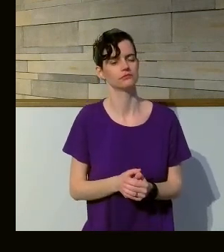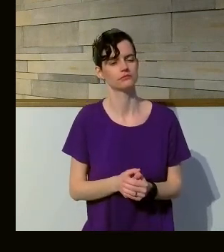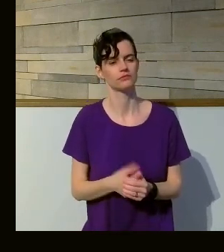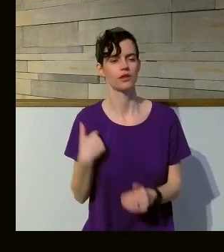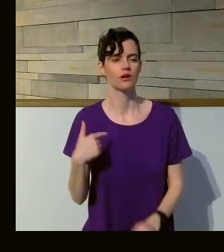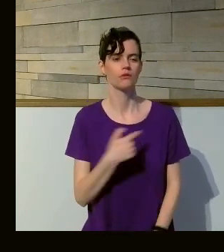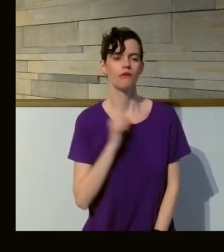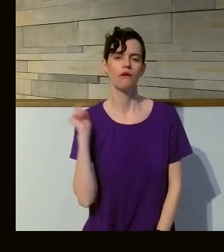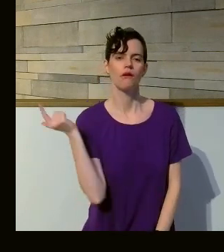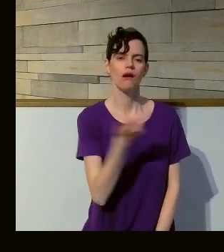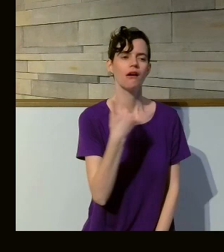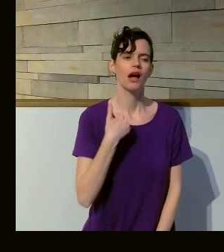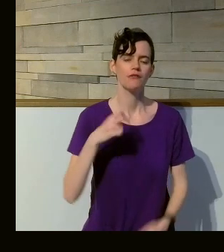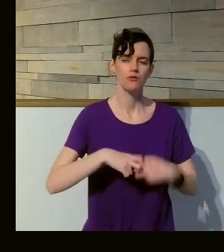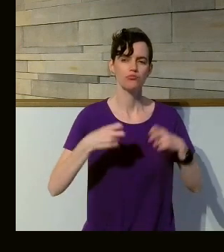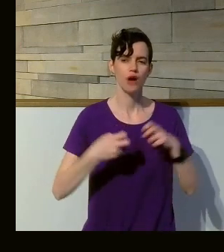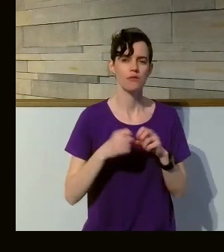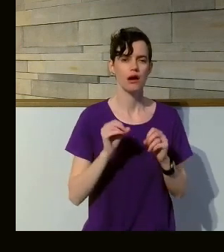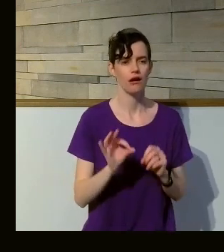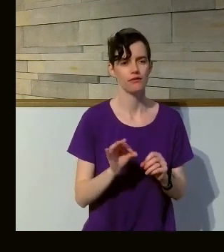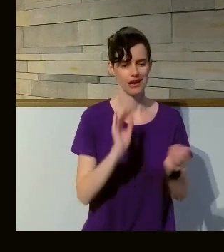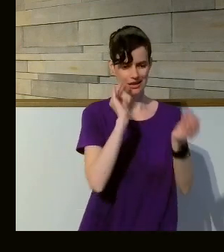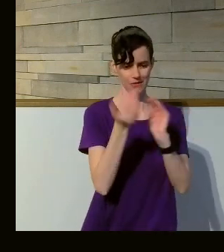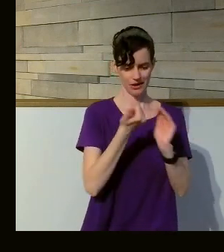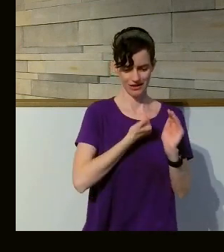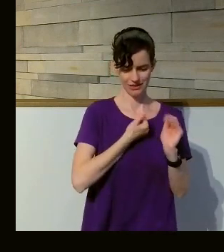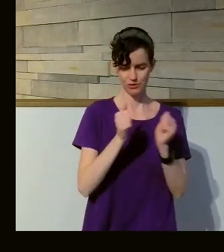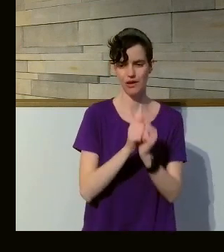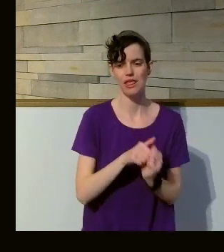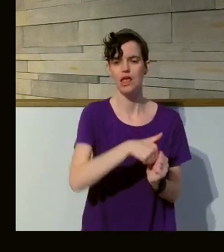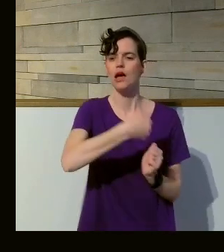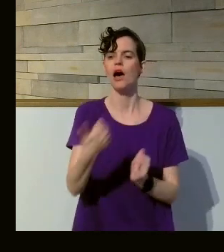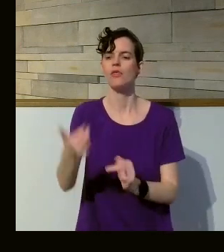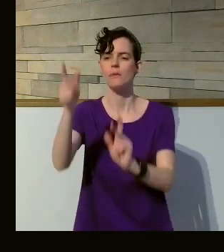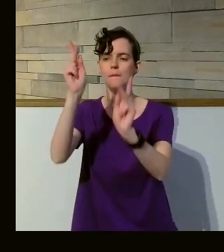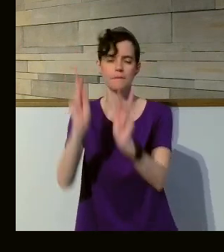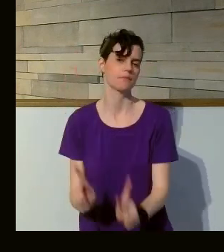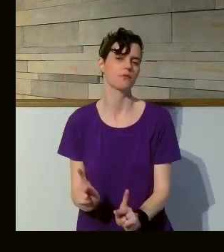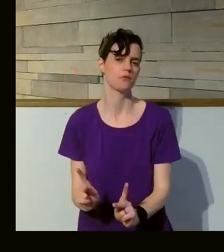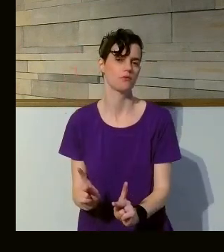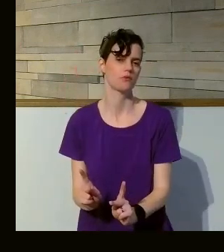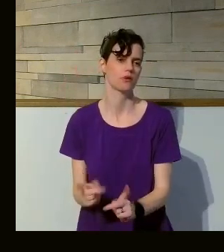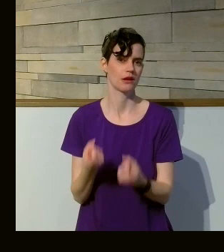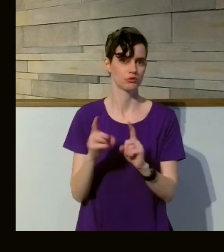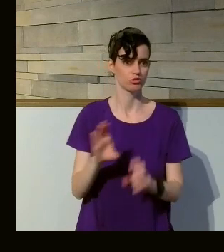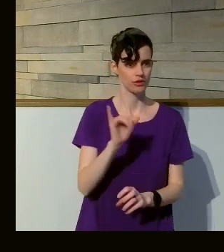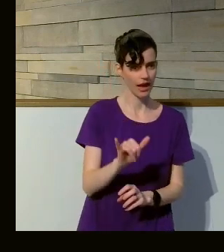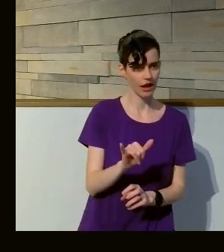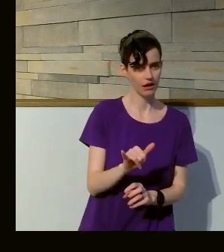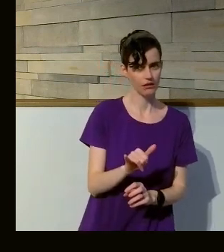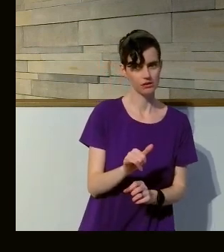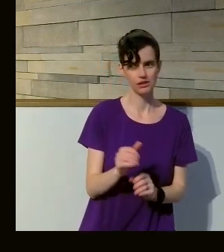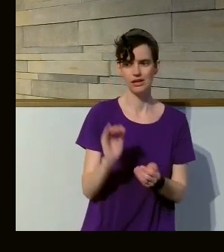We all have that problem of comparing ourselves with other people. And when we do that, we're going